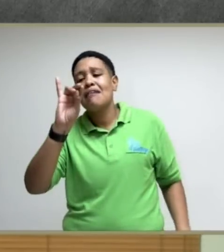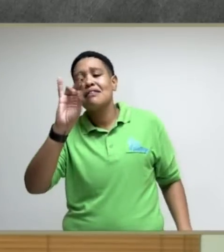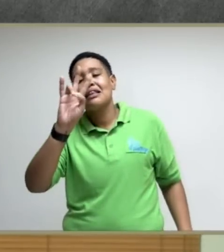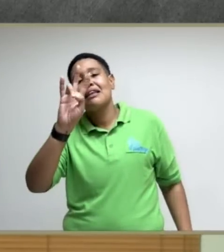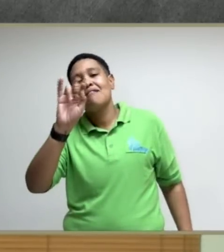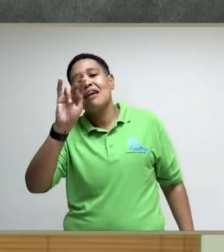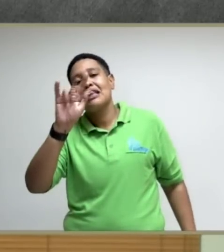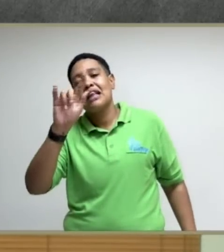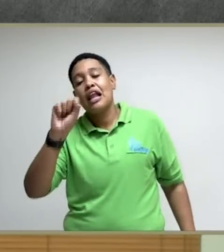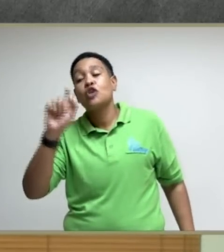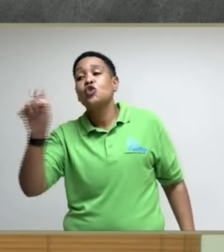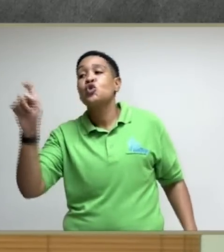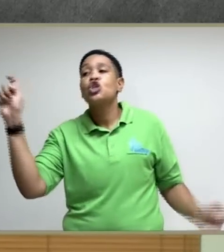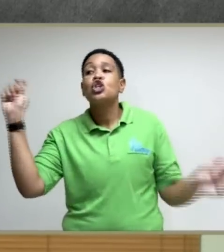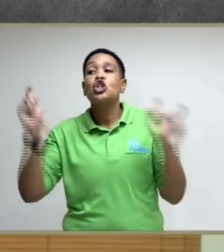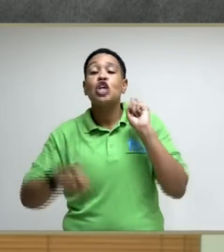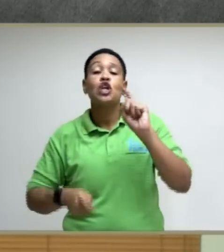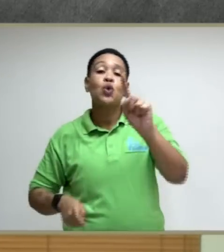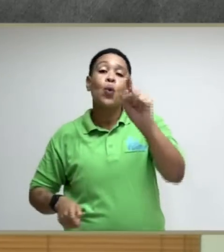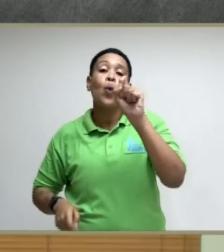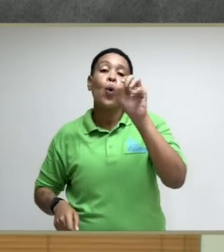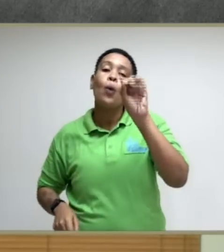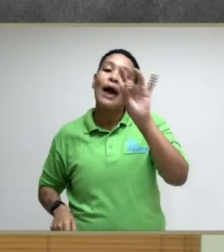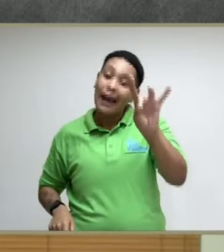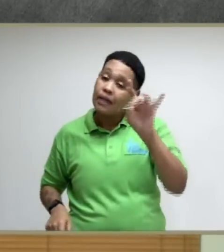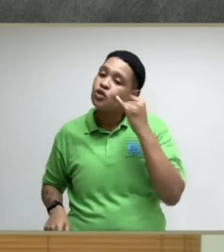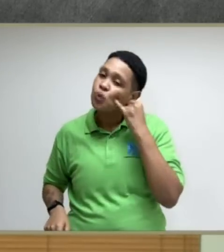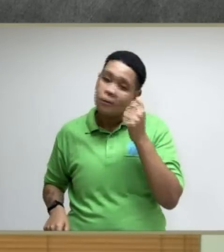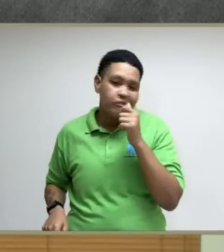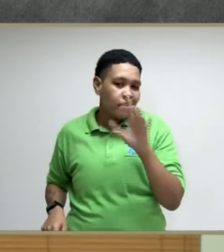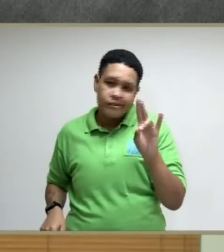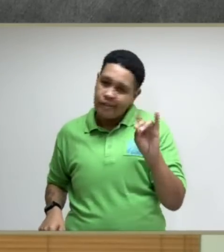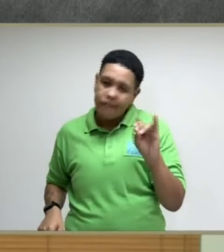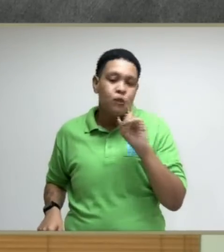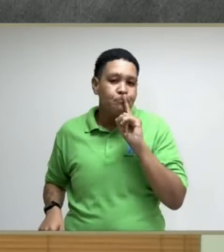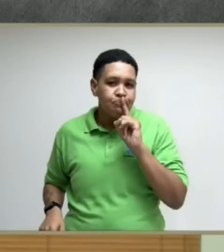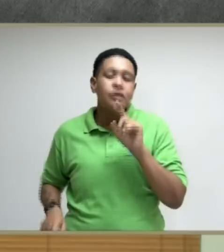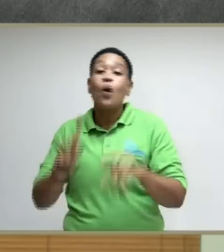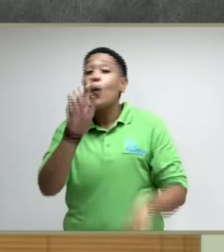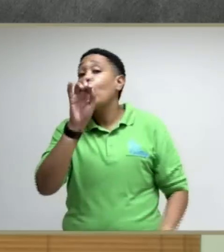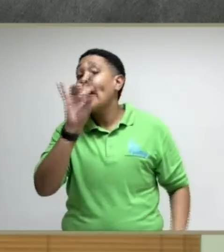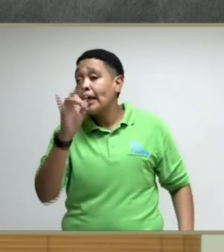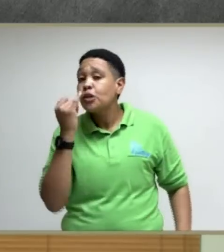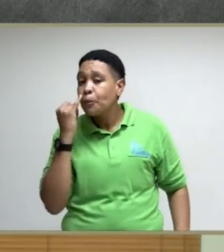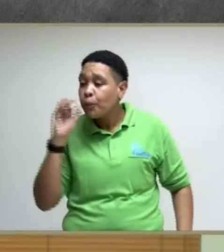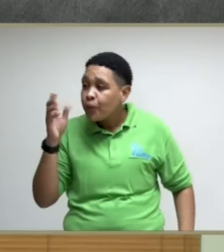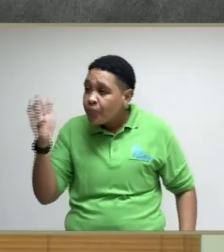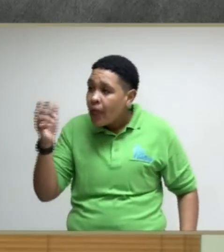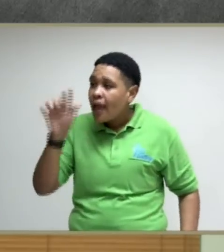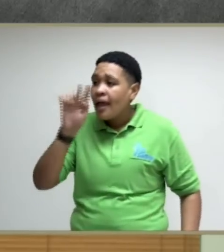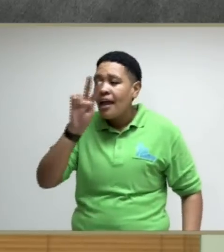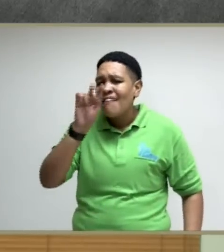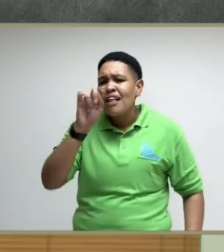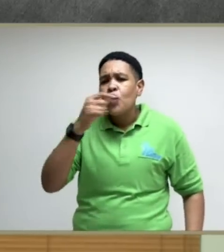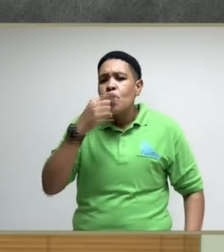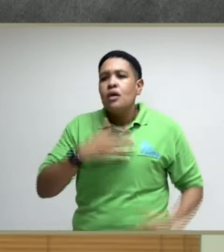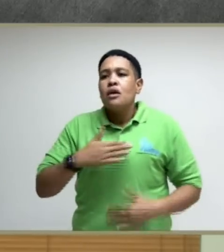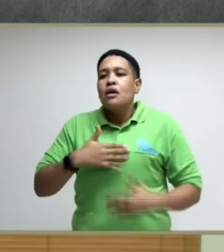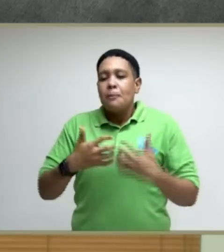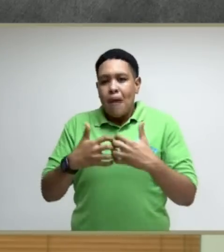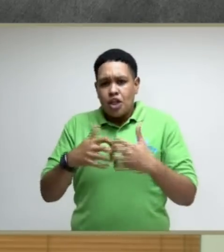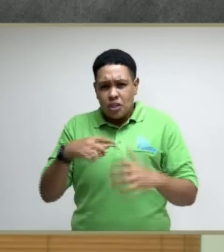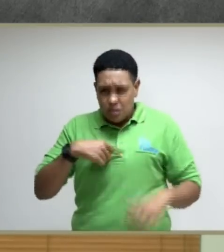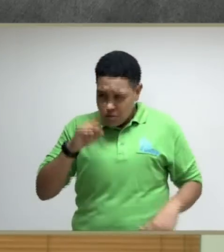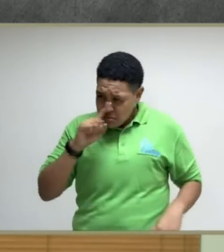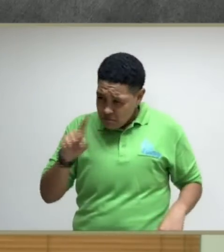be corrected to 108 ventilators. In terms of our third surge plan, what we recognized is